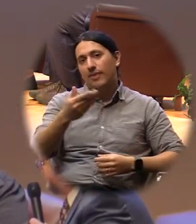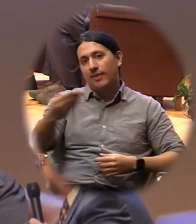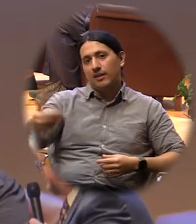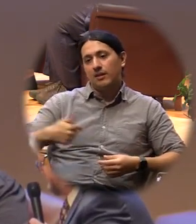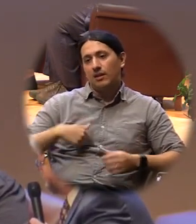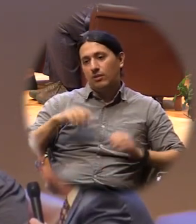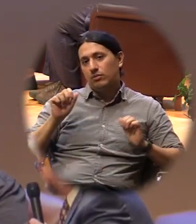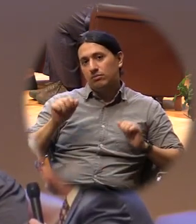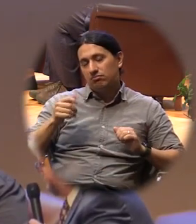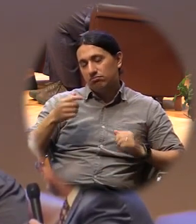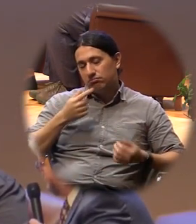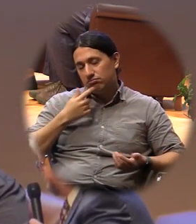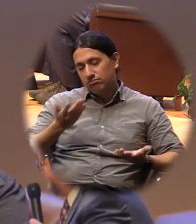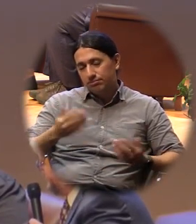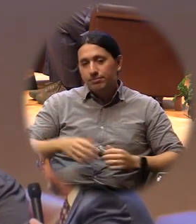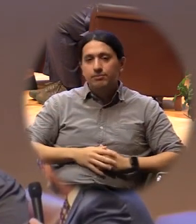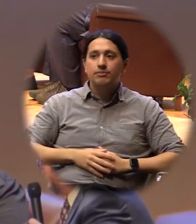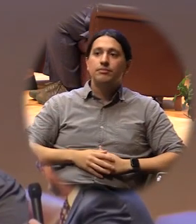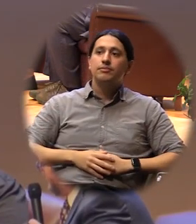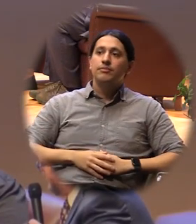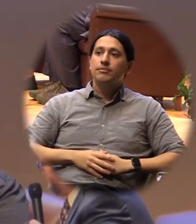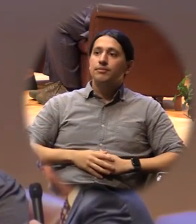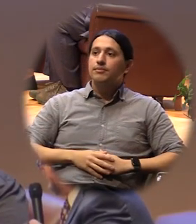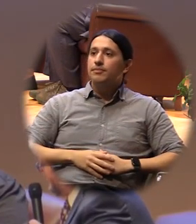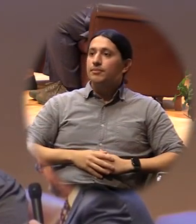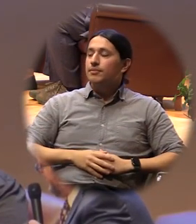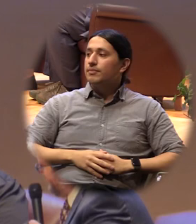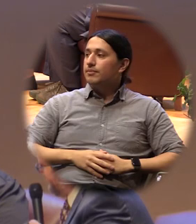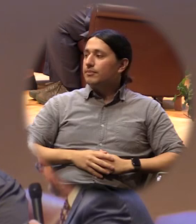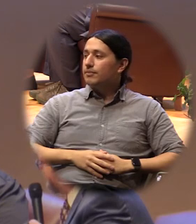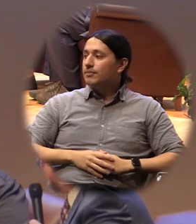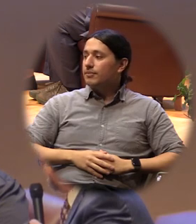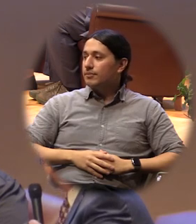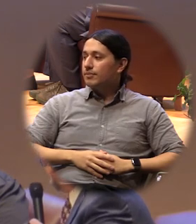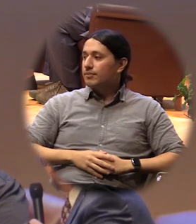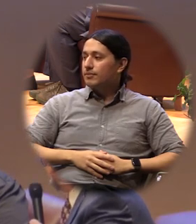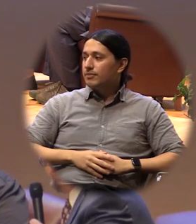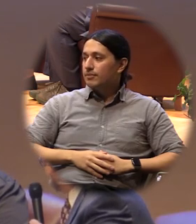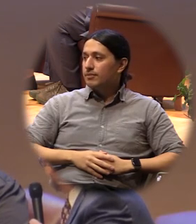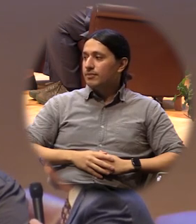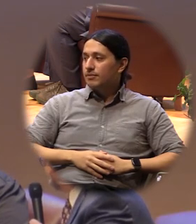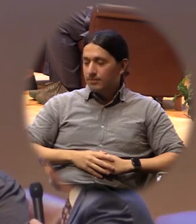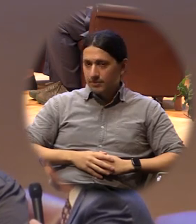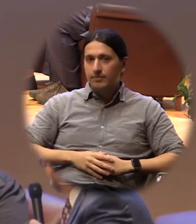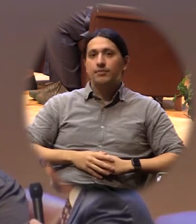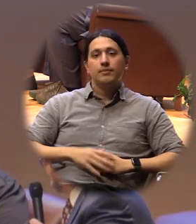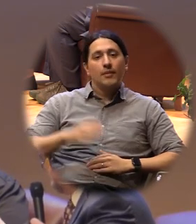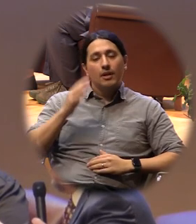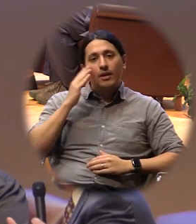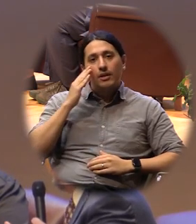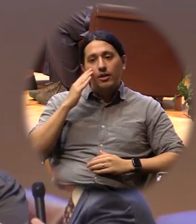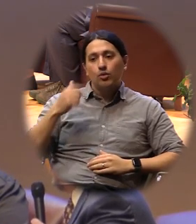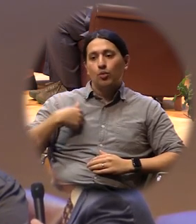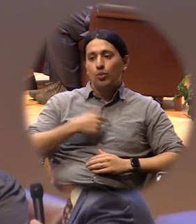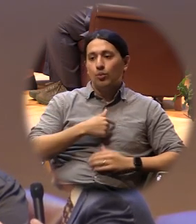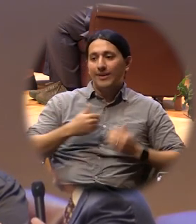Yeah, and I can say that I do know that there are guidelines that have come up mostly in the last few years, but